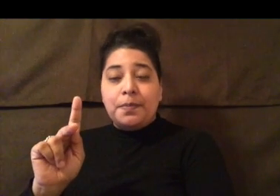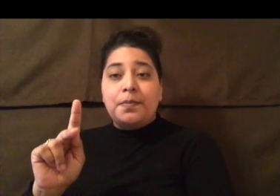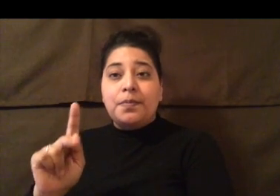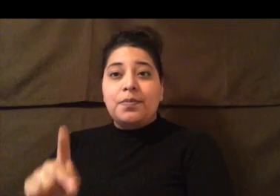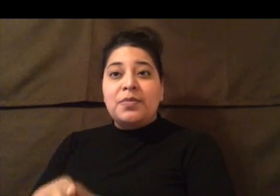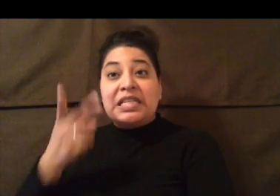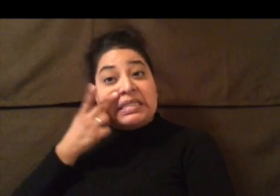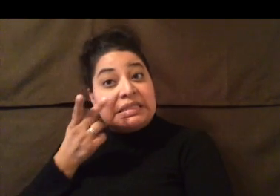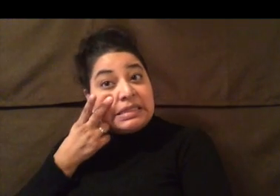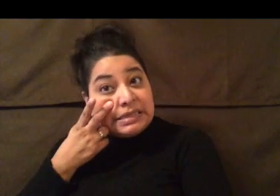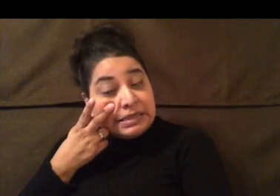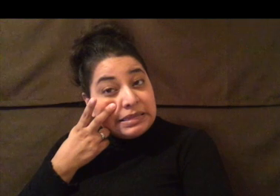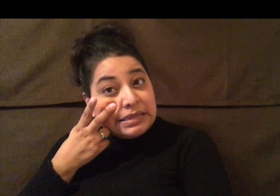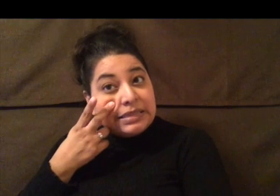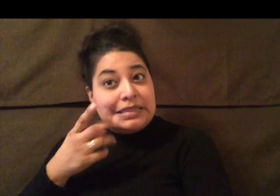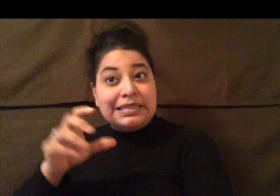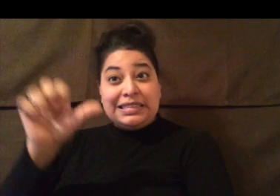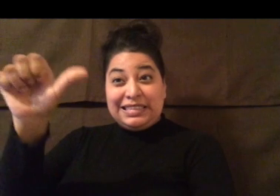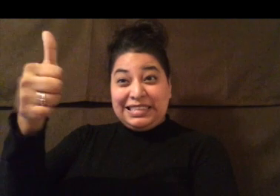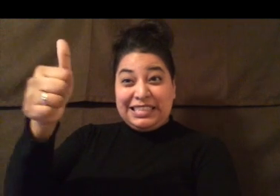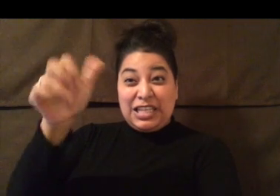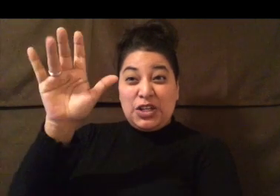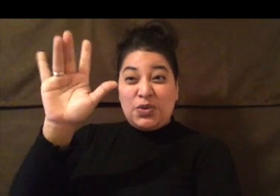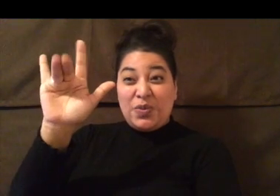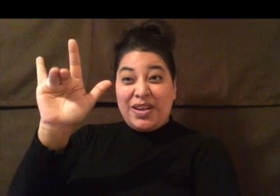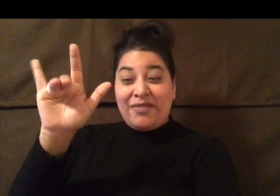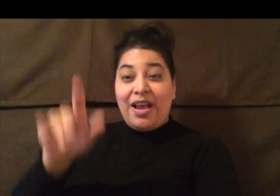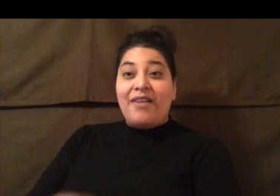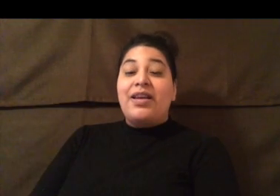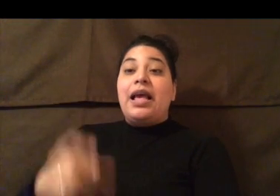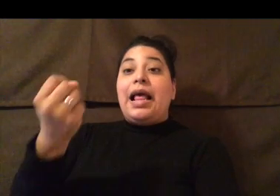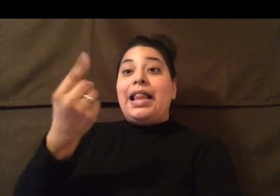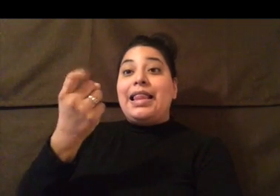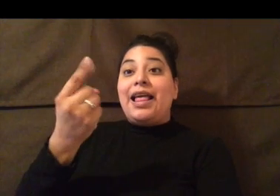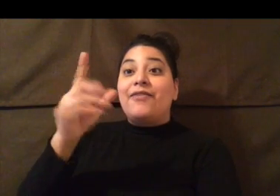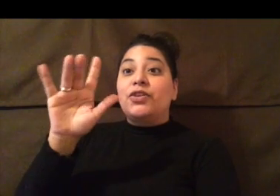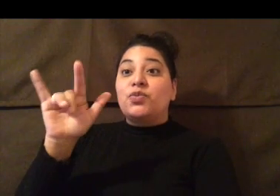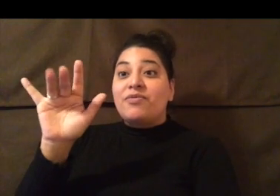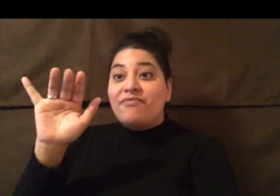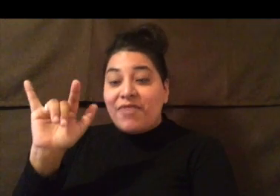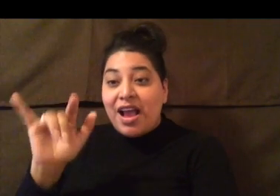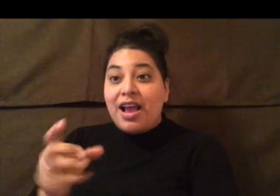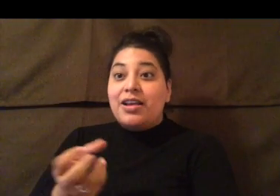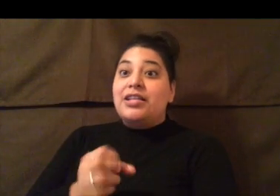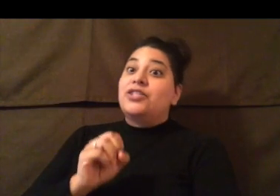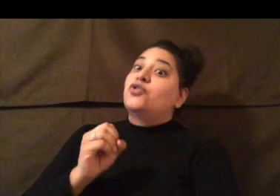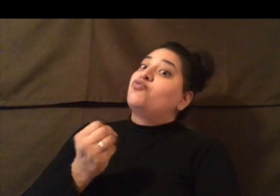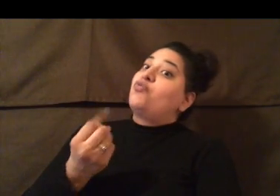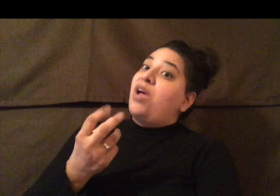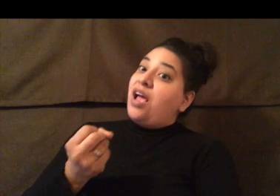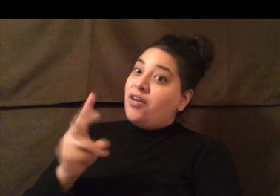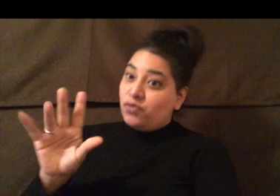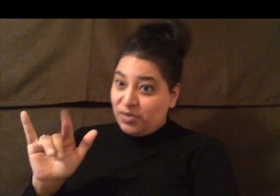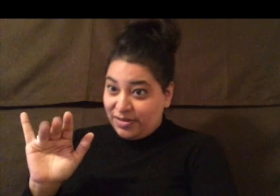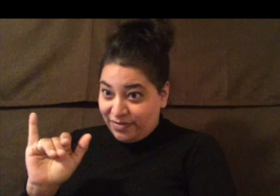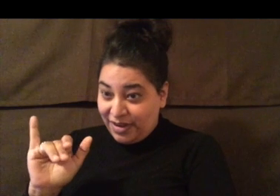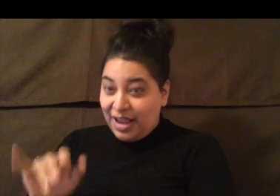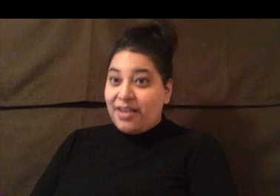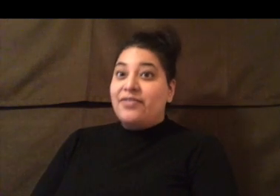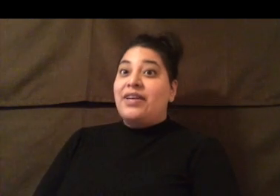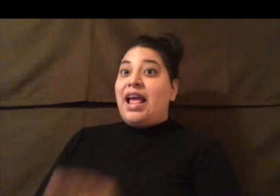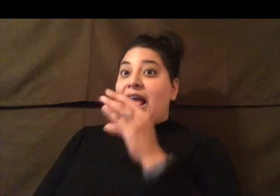Okay, so let's see. 10:25, 11:25,